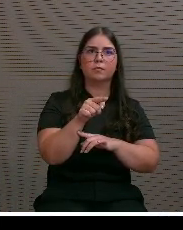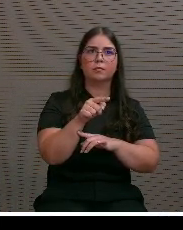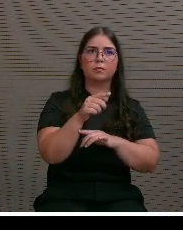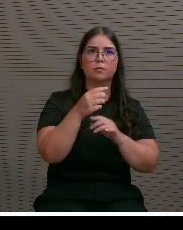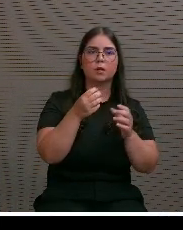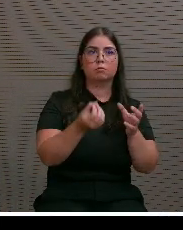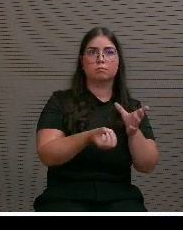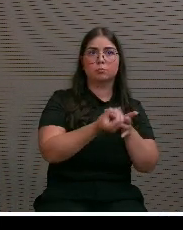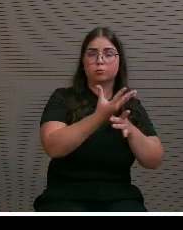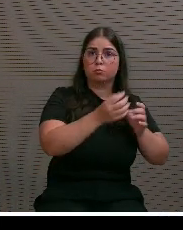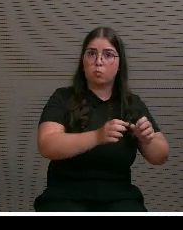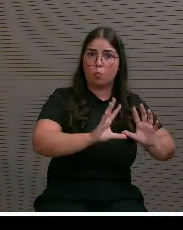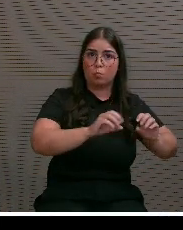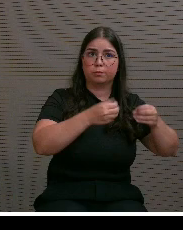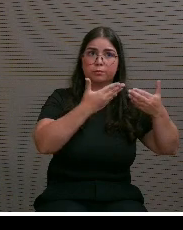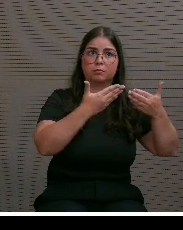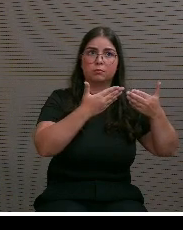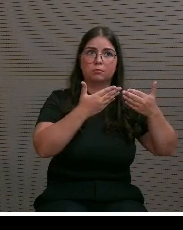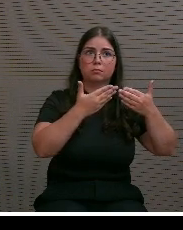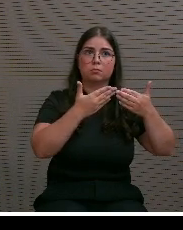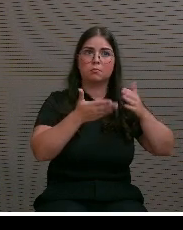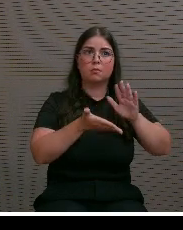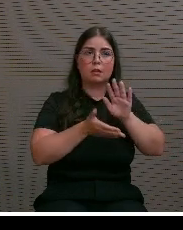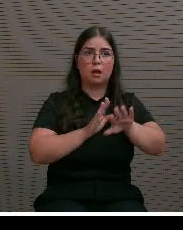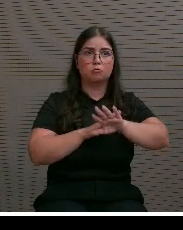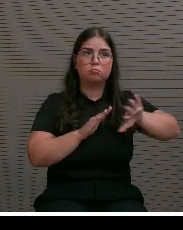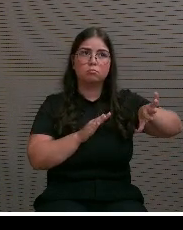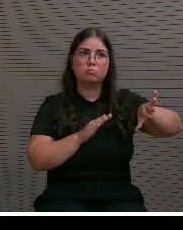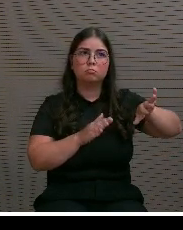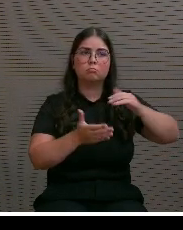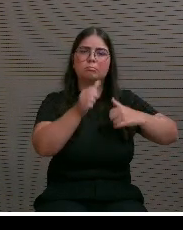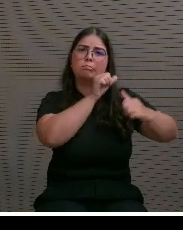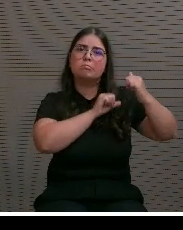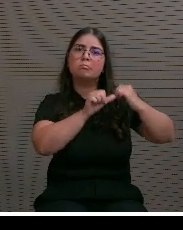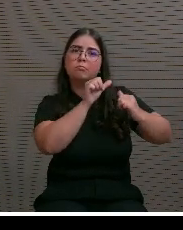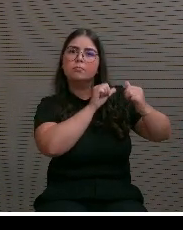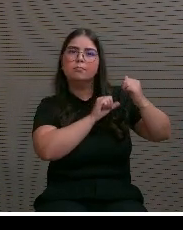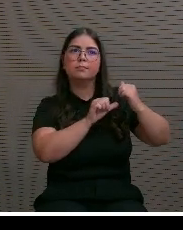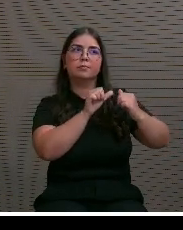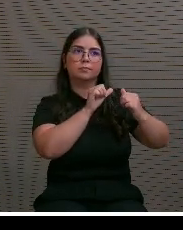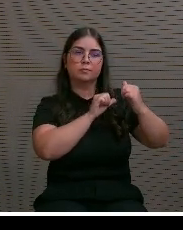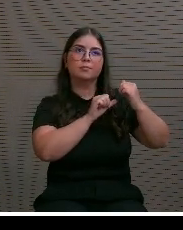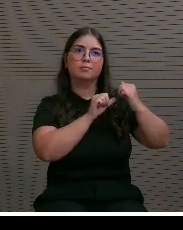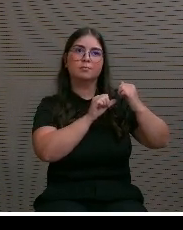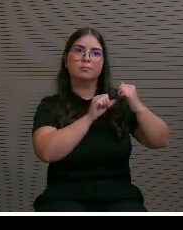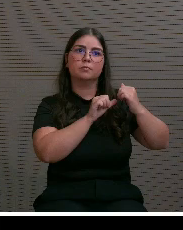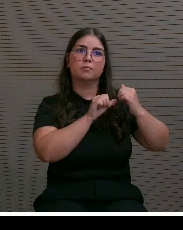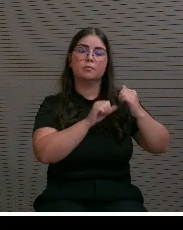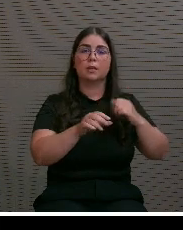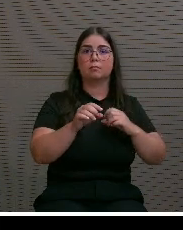left, the wild ancestor of corn that was grown in Central America, and then